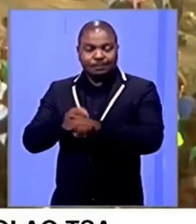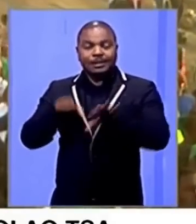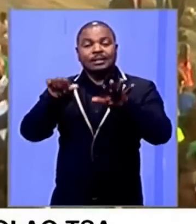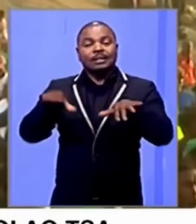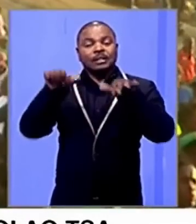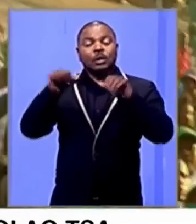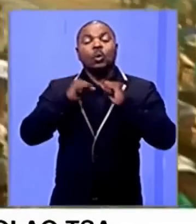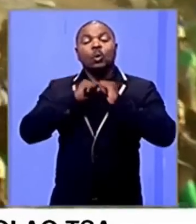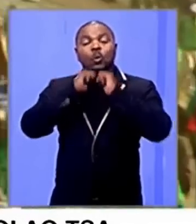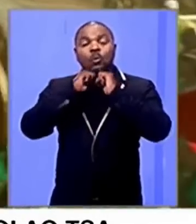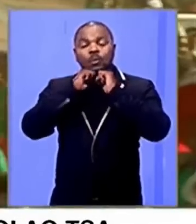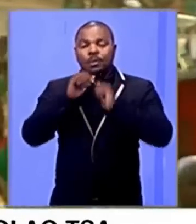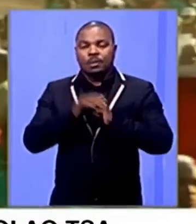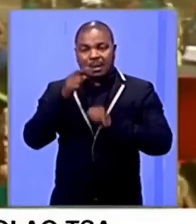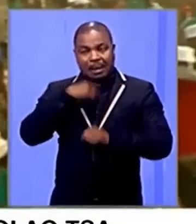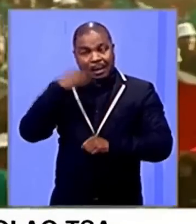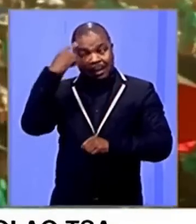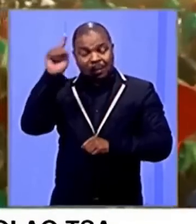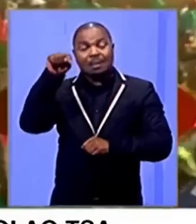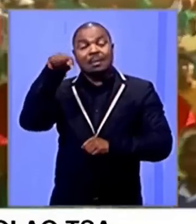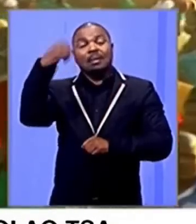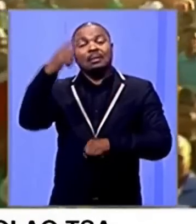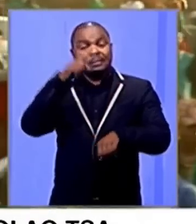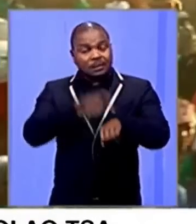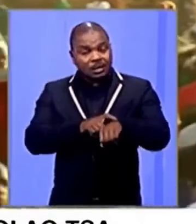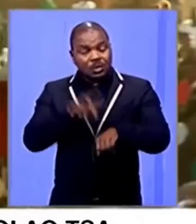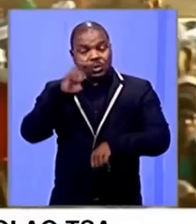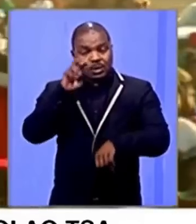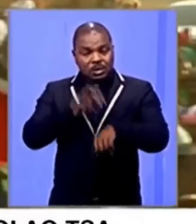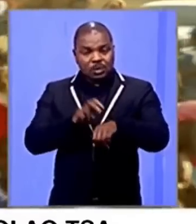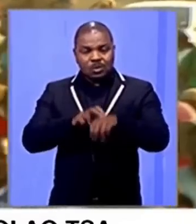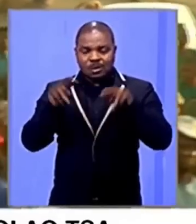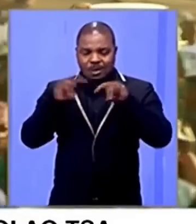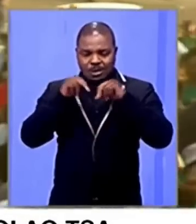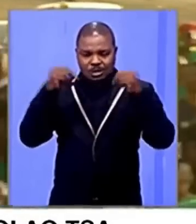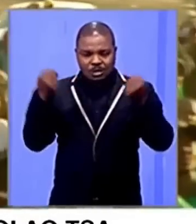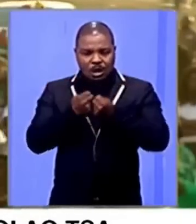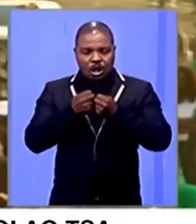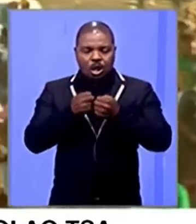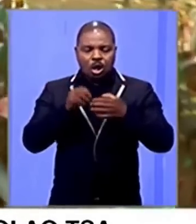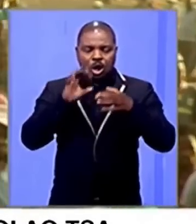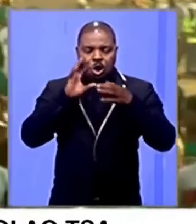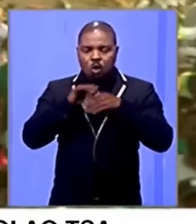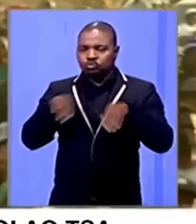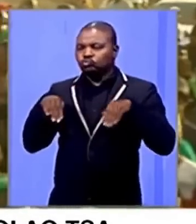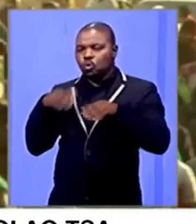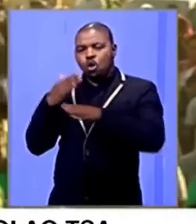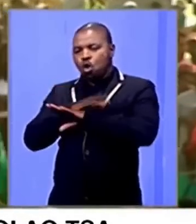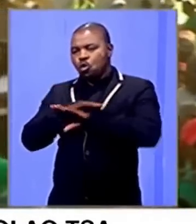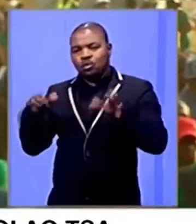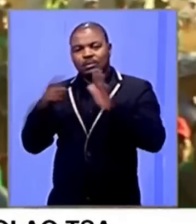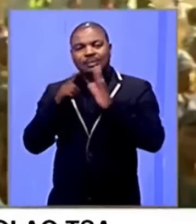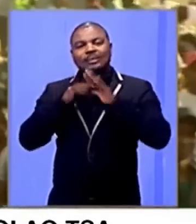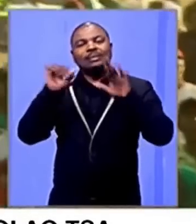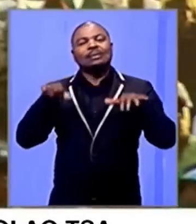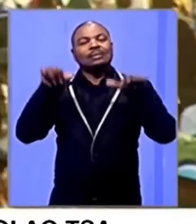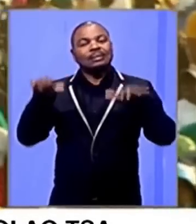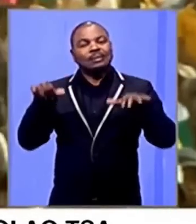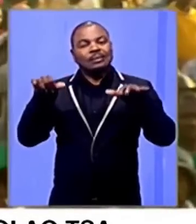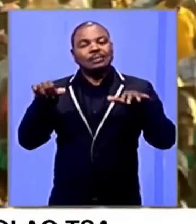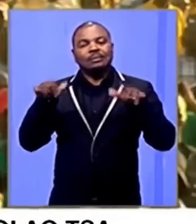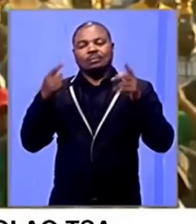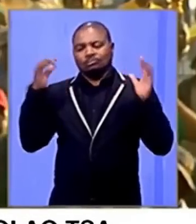August. I think next time we must call a national stairway on the 16th of August to come